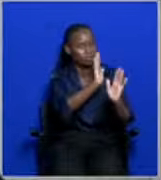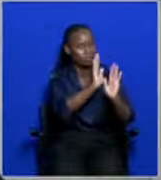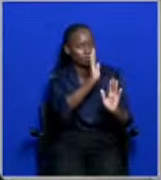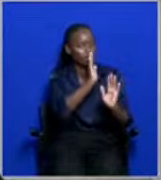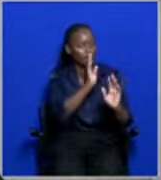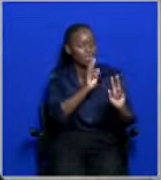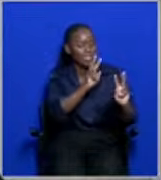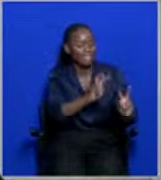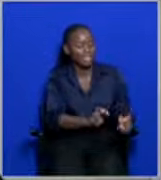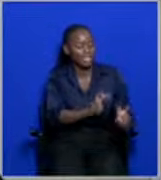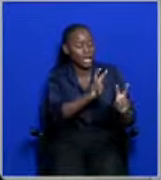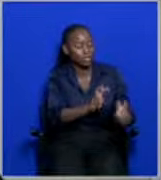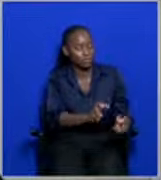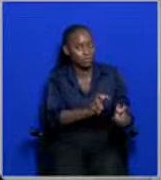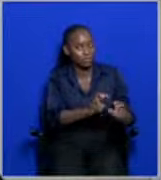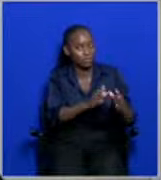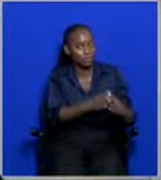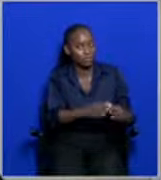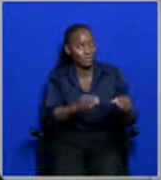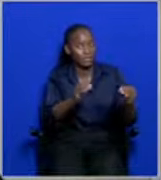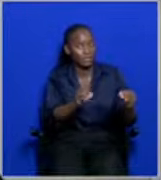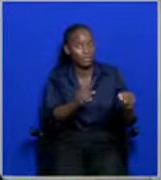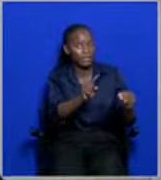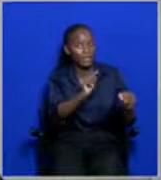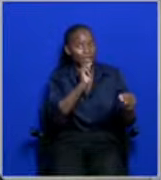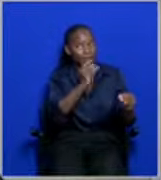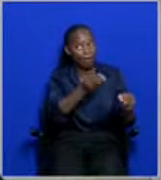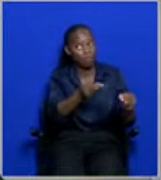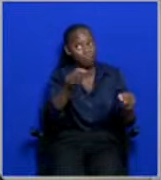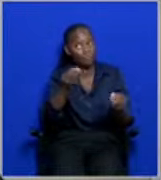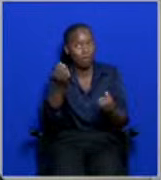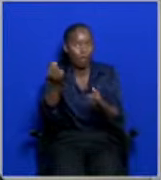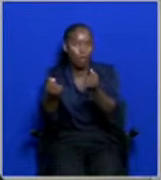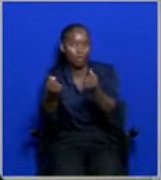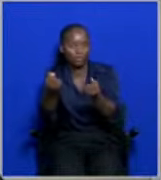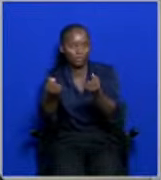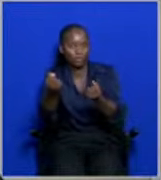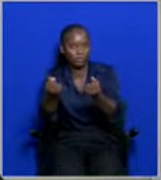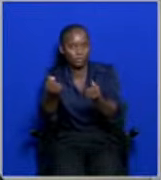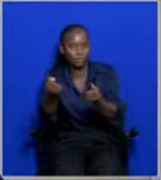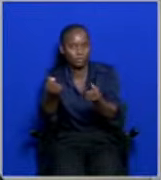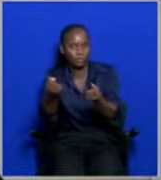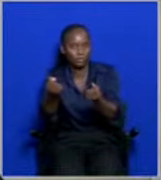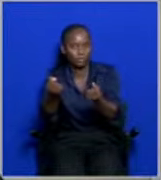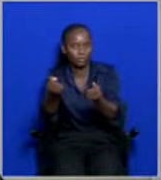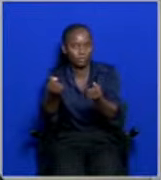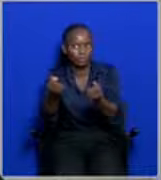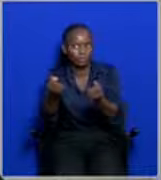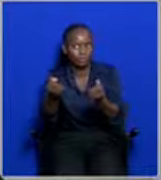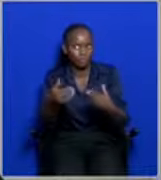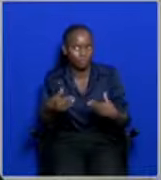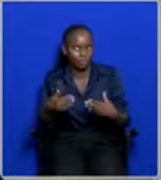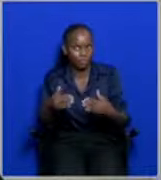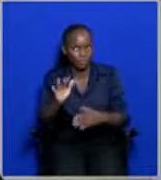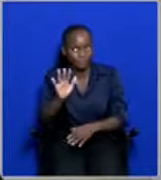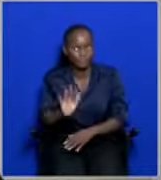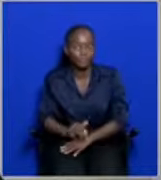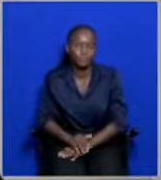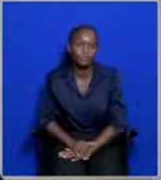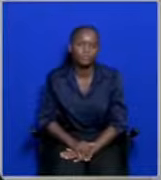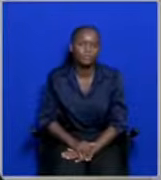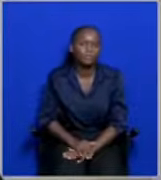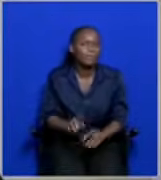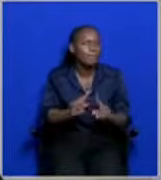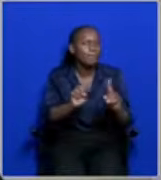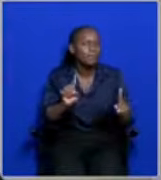currently in court. What I could not locate is your IPID report to